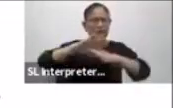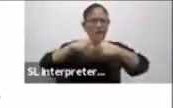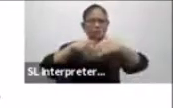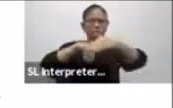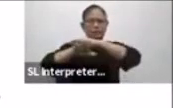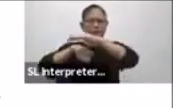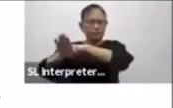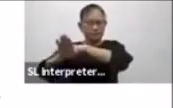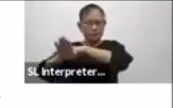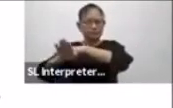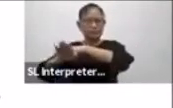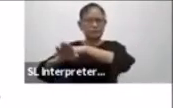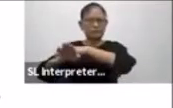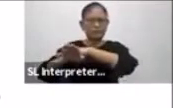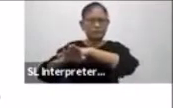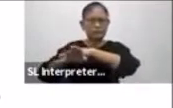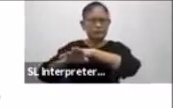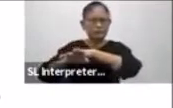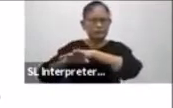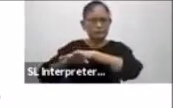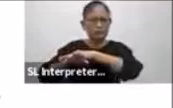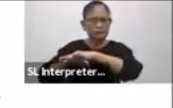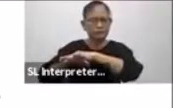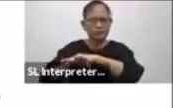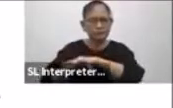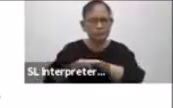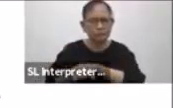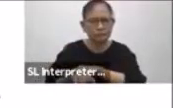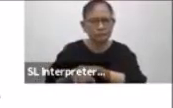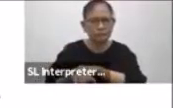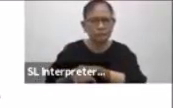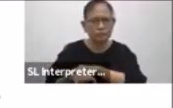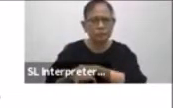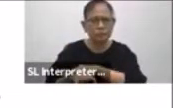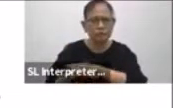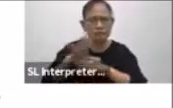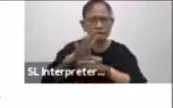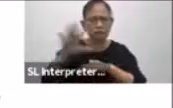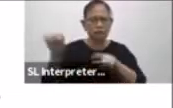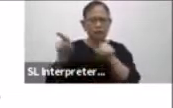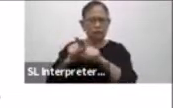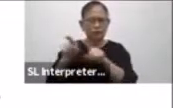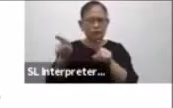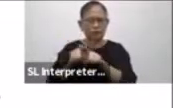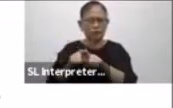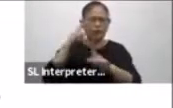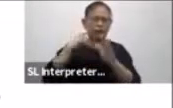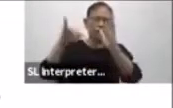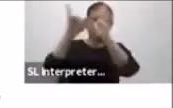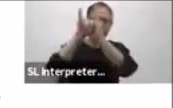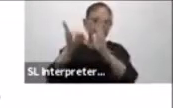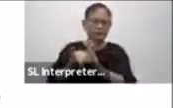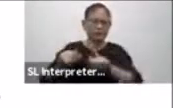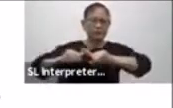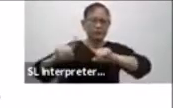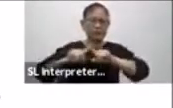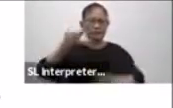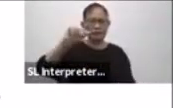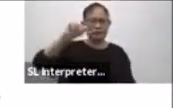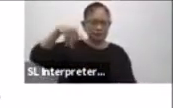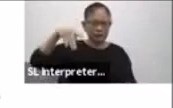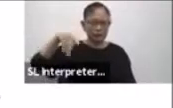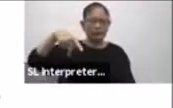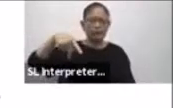GBV service providers as well as for GBV survivors, and also to identify gaps in terms of GBV